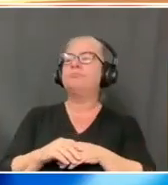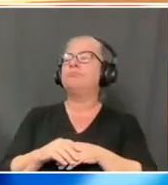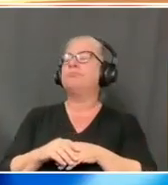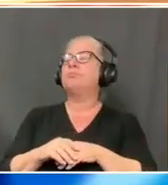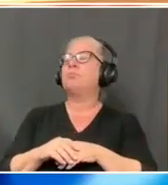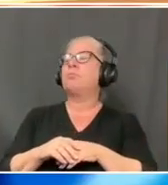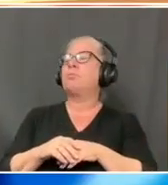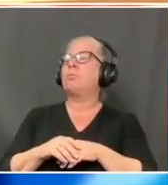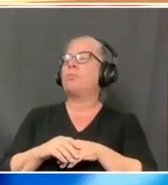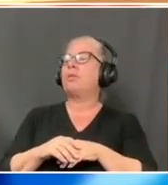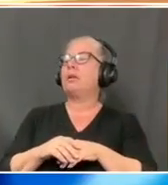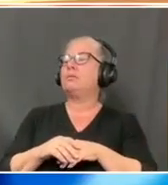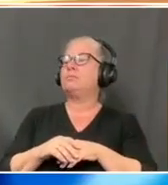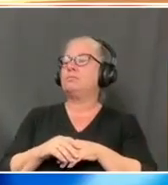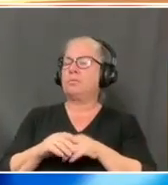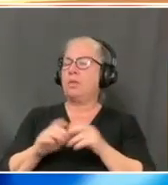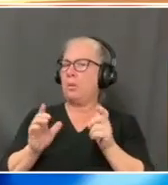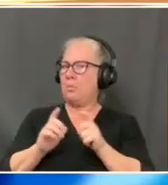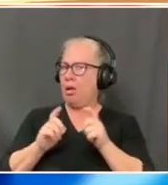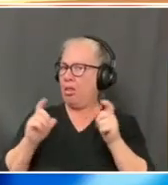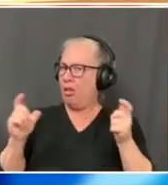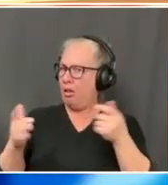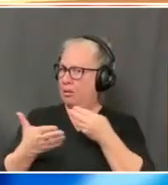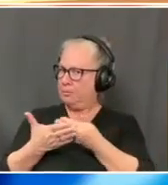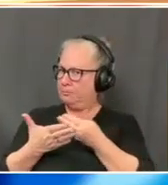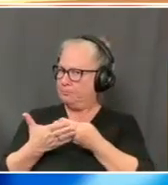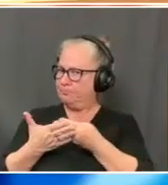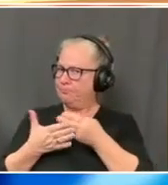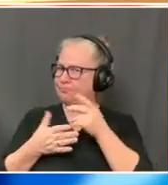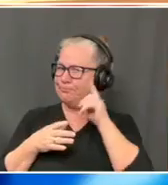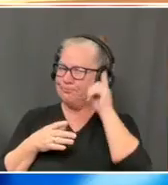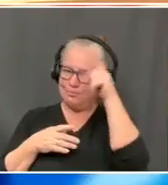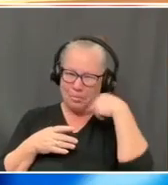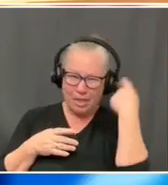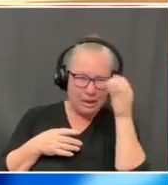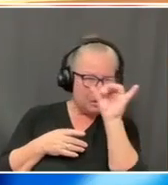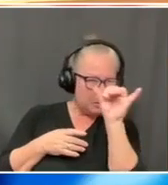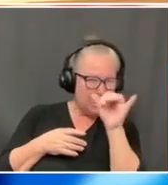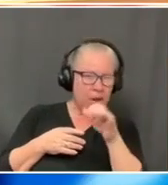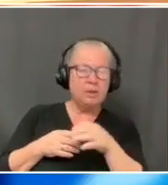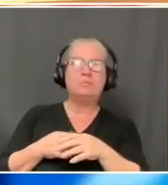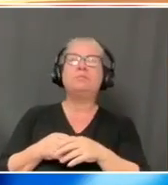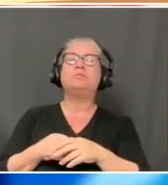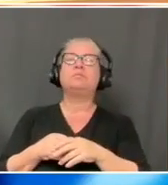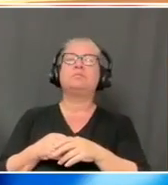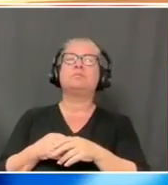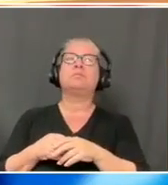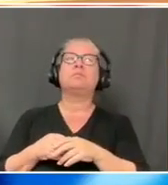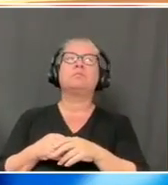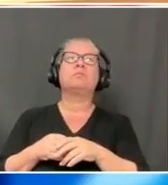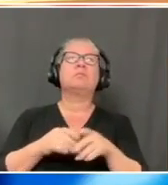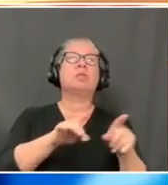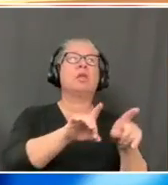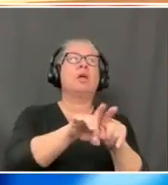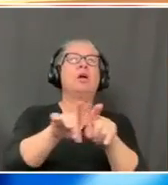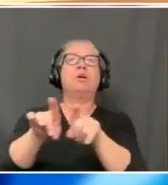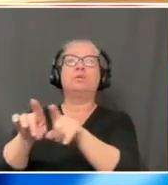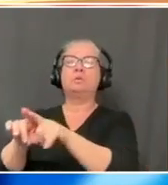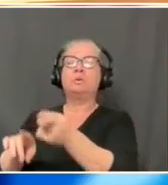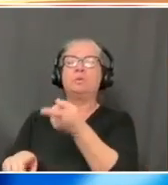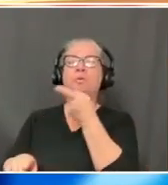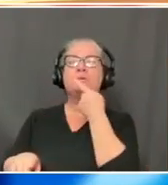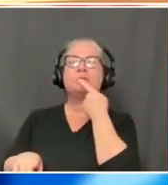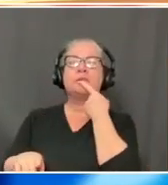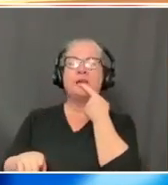like by a lot, it seems like. And then you also, I think you said in this slide about